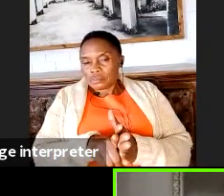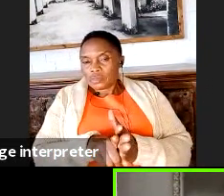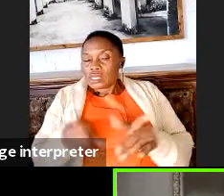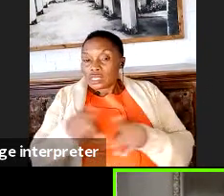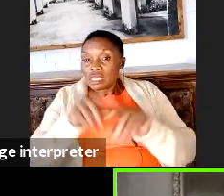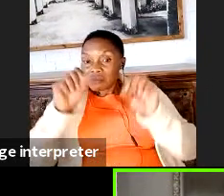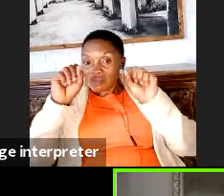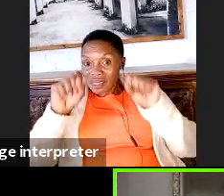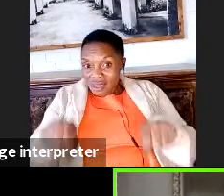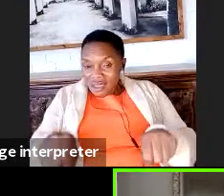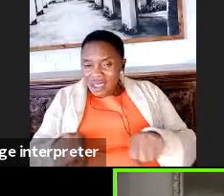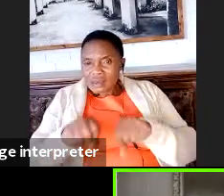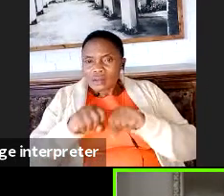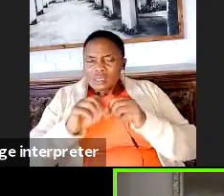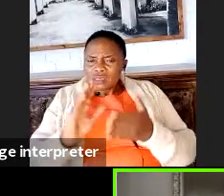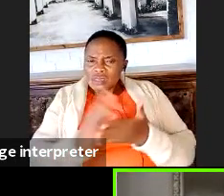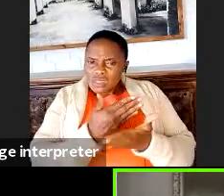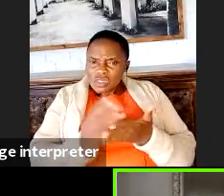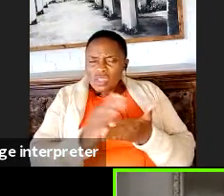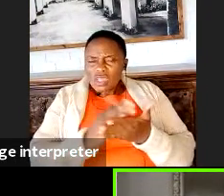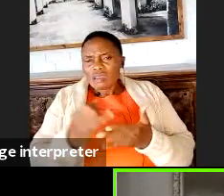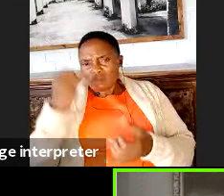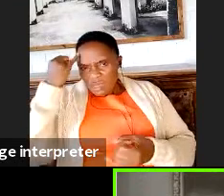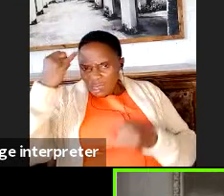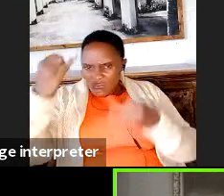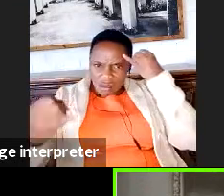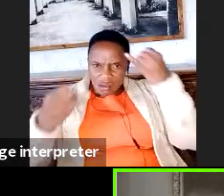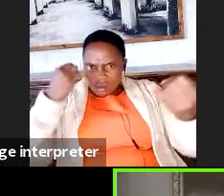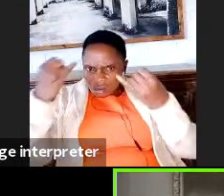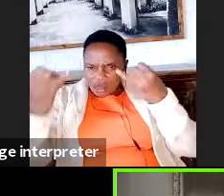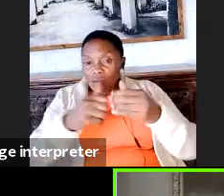to articulate those issues, and they're able to help